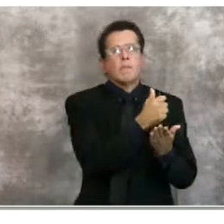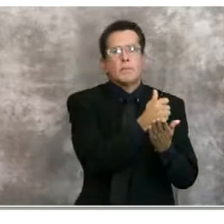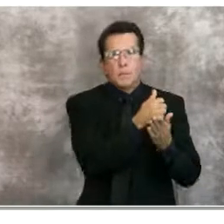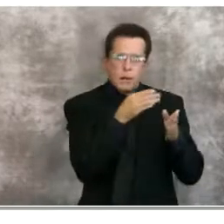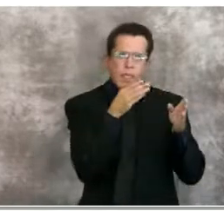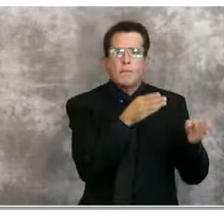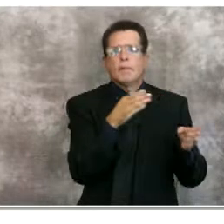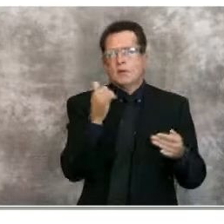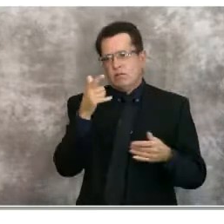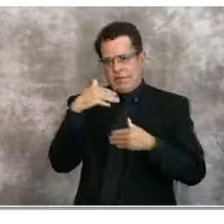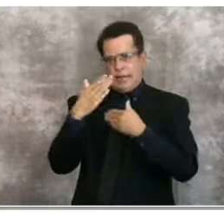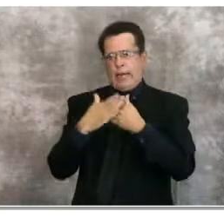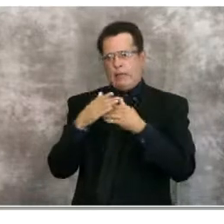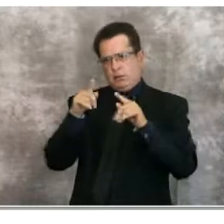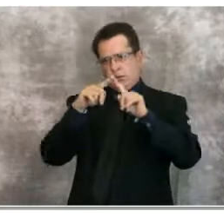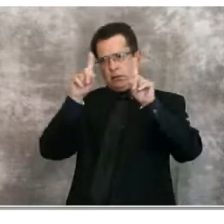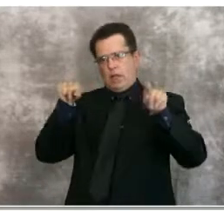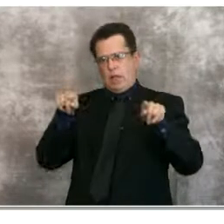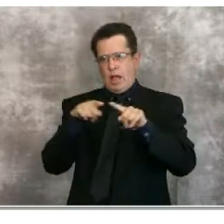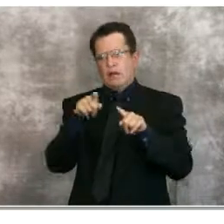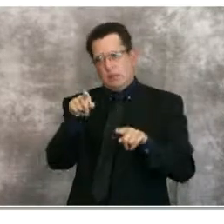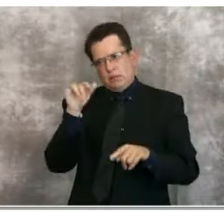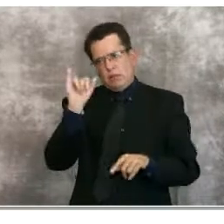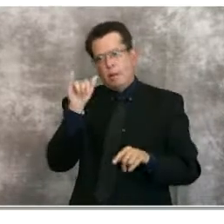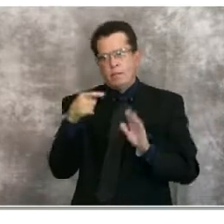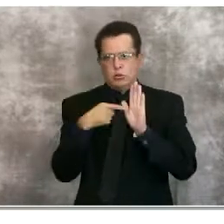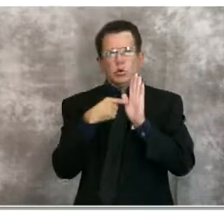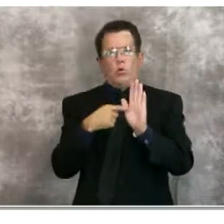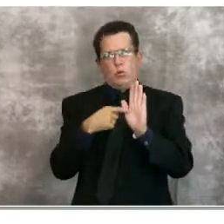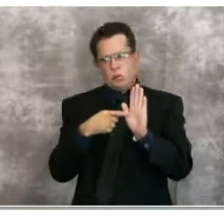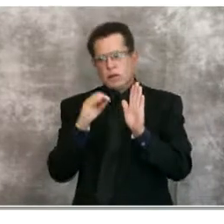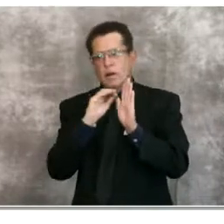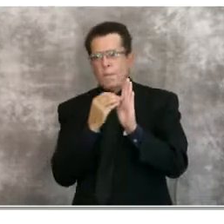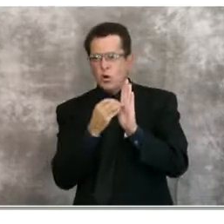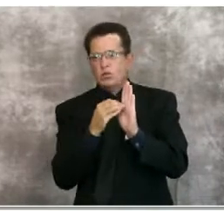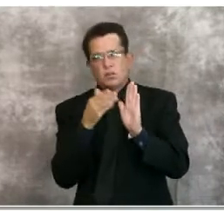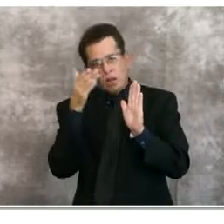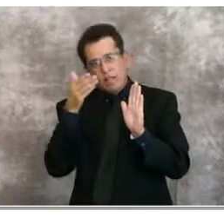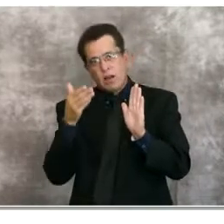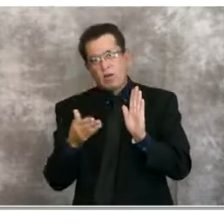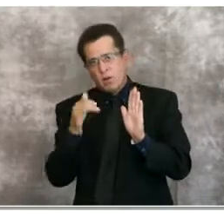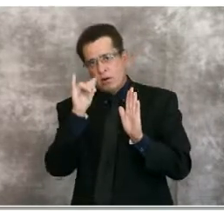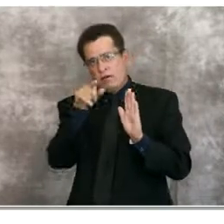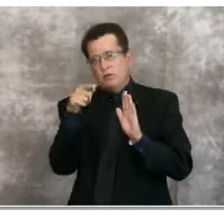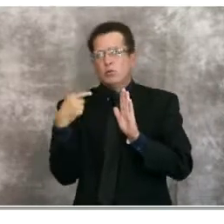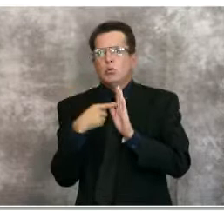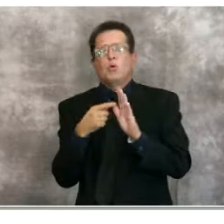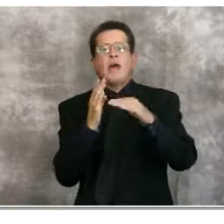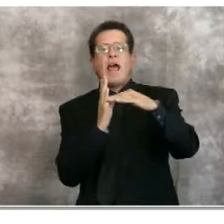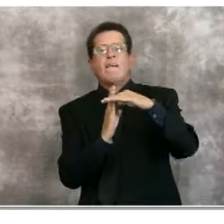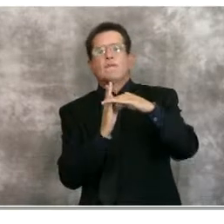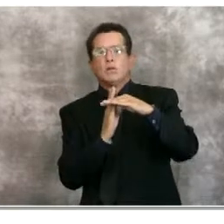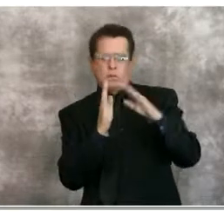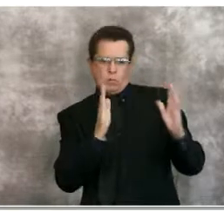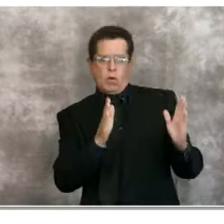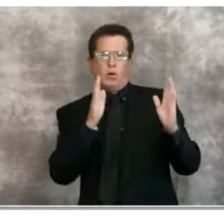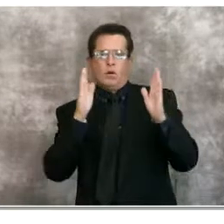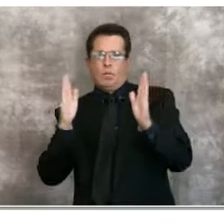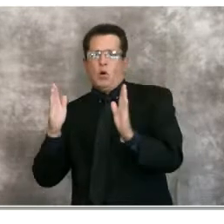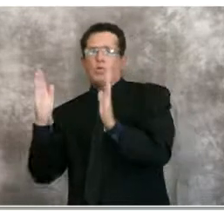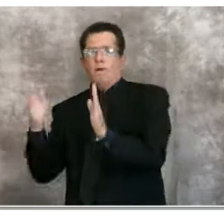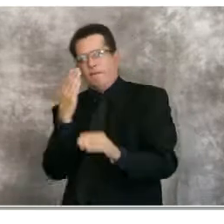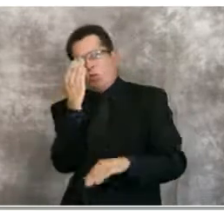this complements the information that I just showed with you. This is the rolling 14-day